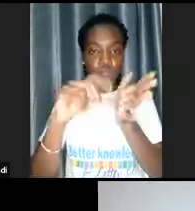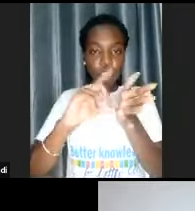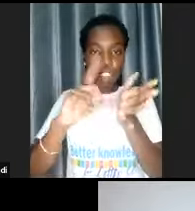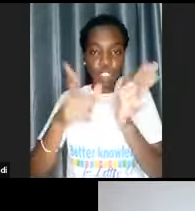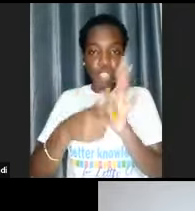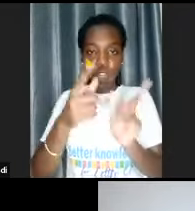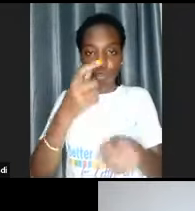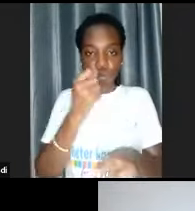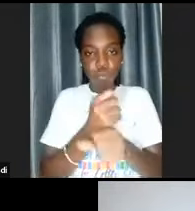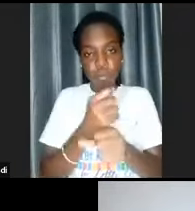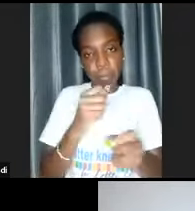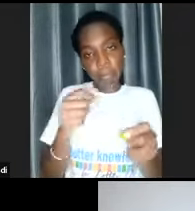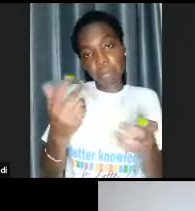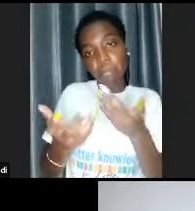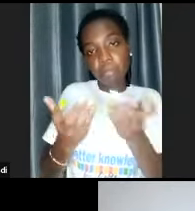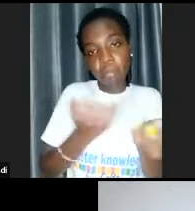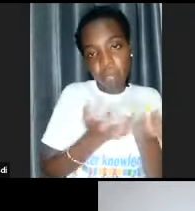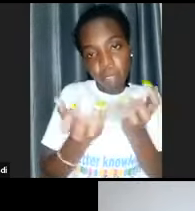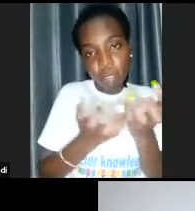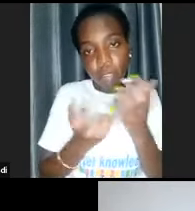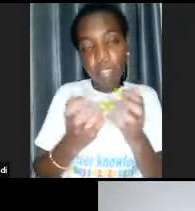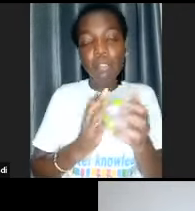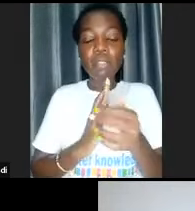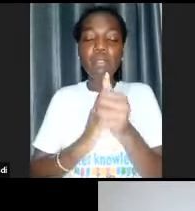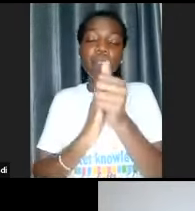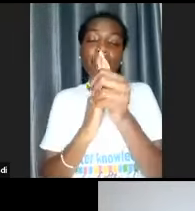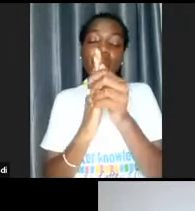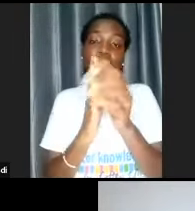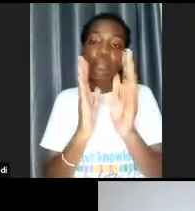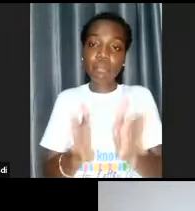your leadership into the purpose once you get the right convictions.